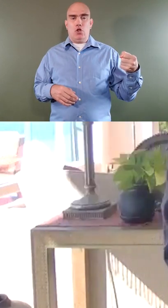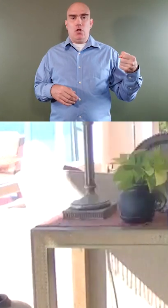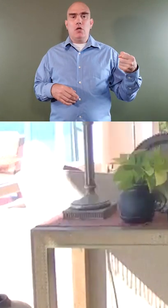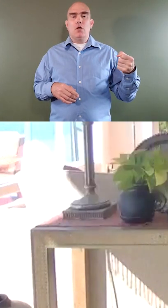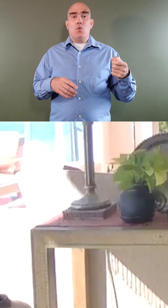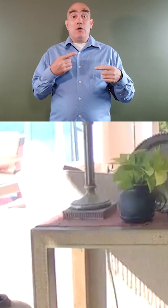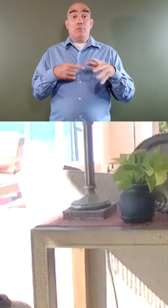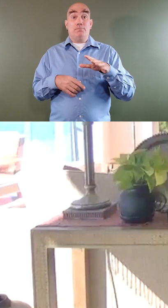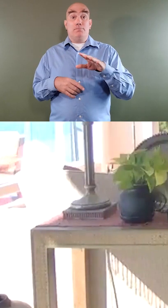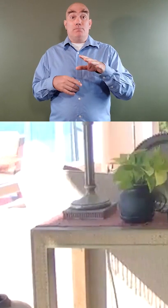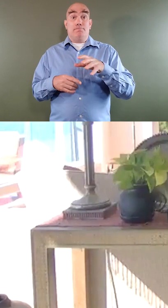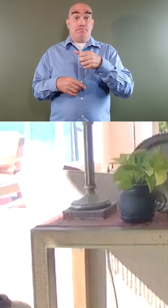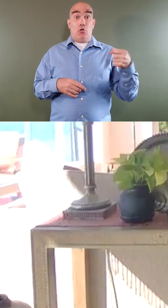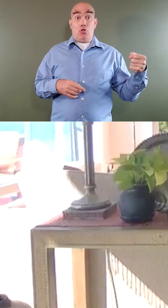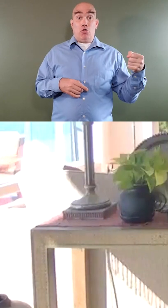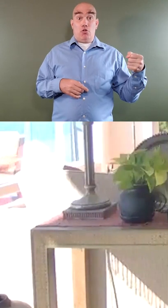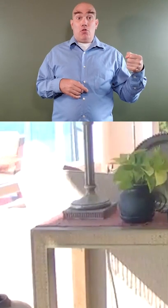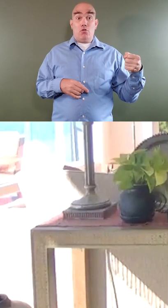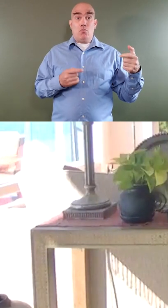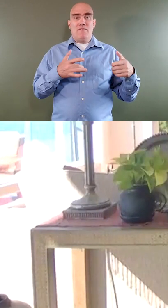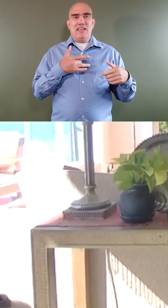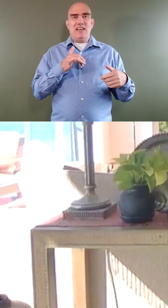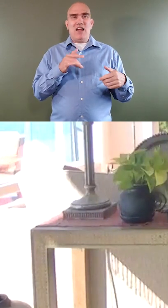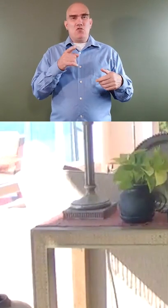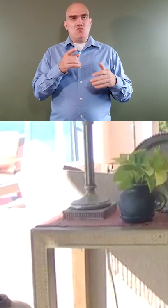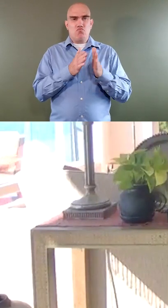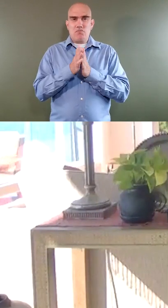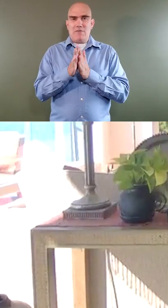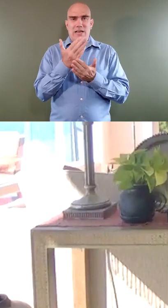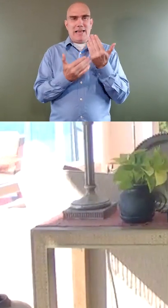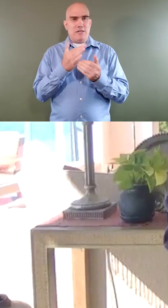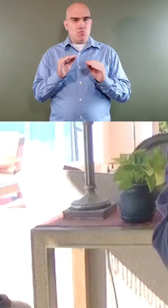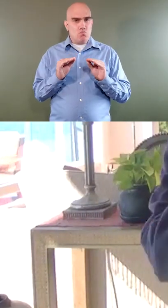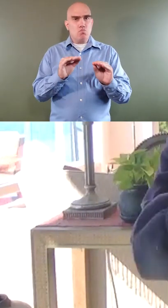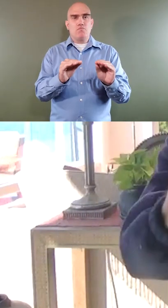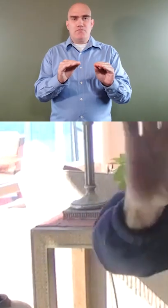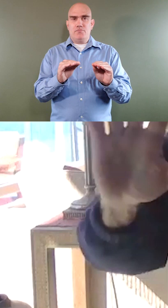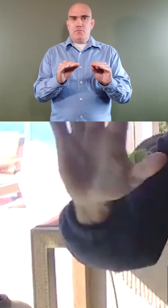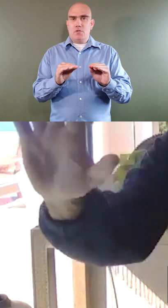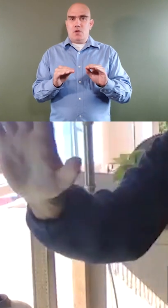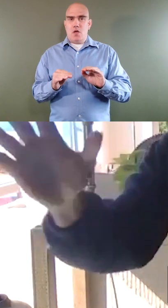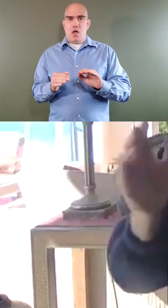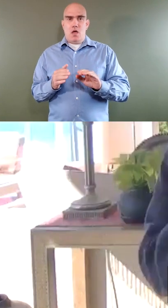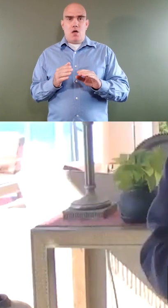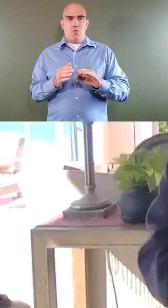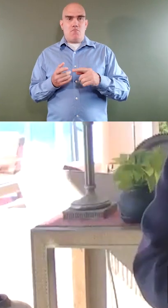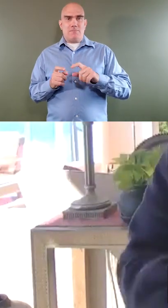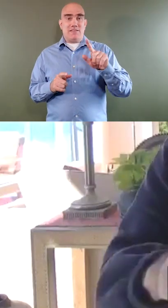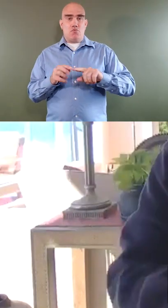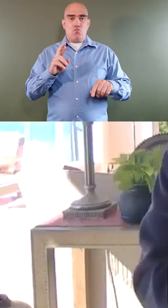And when you pull across, you want to feel like you're driving these hands across from left to